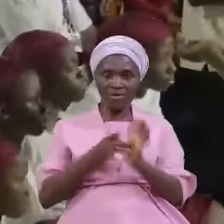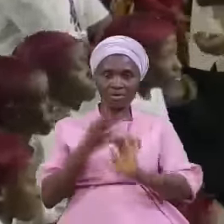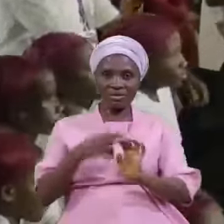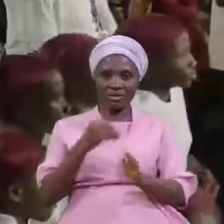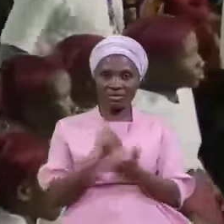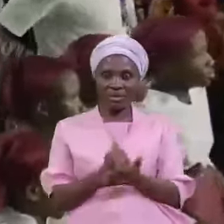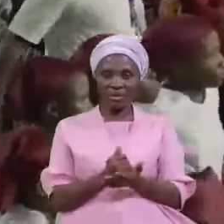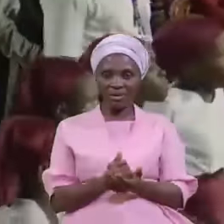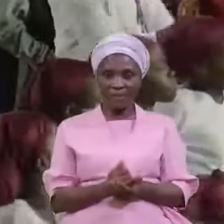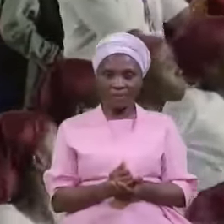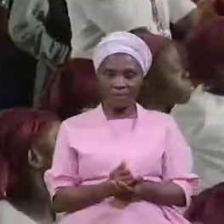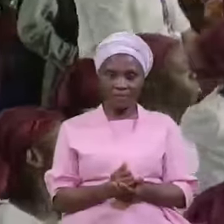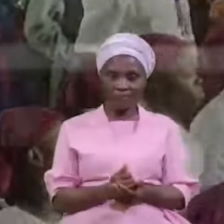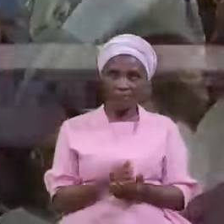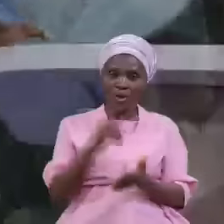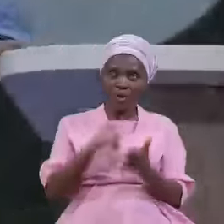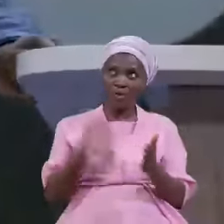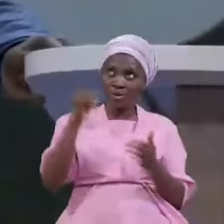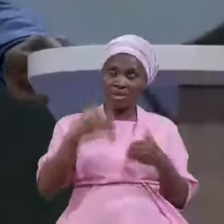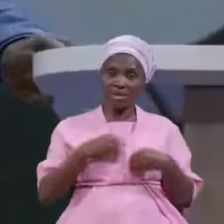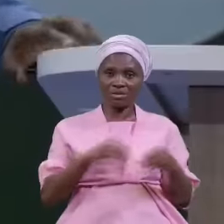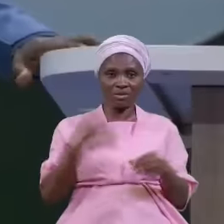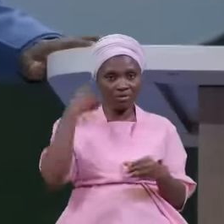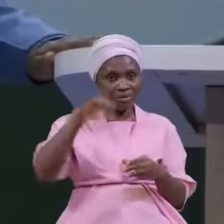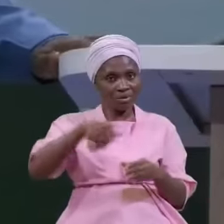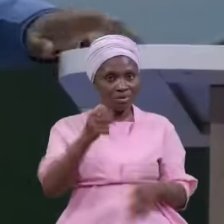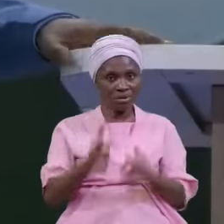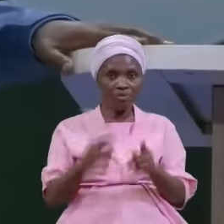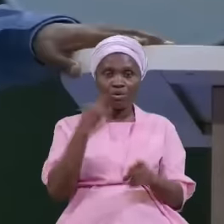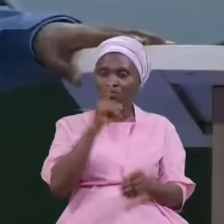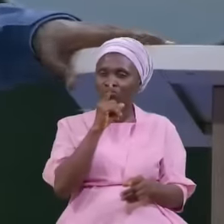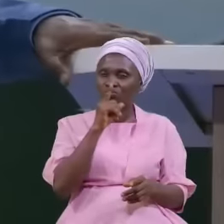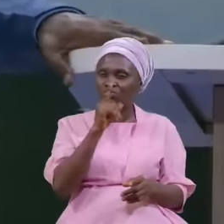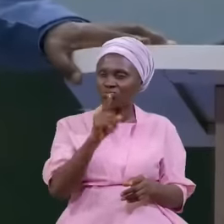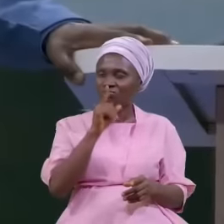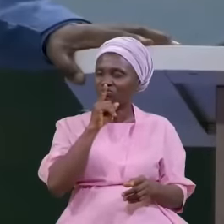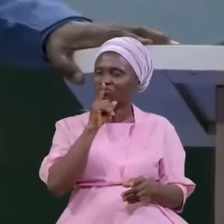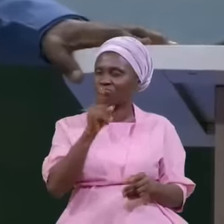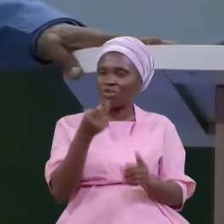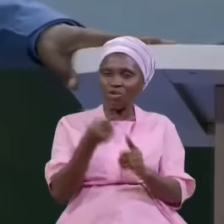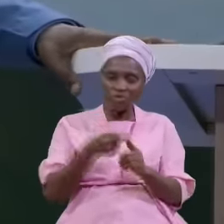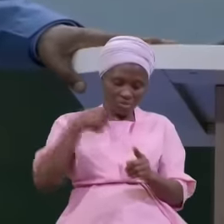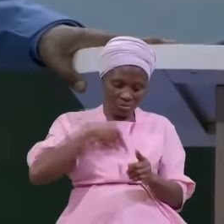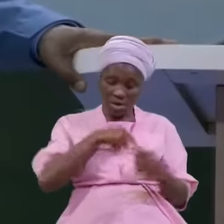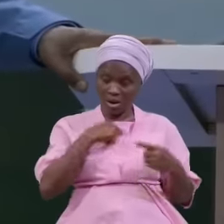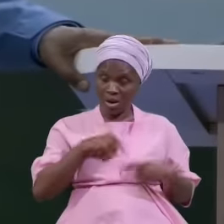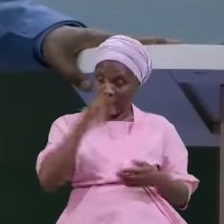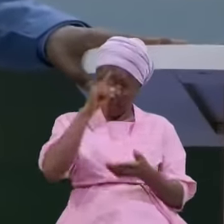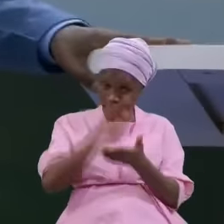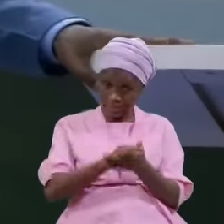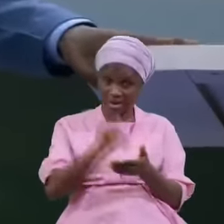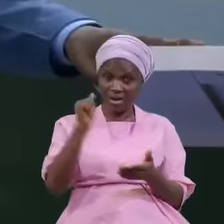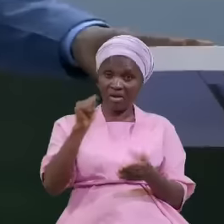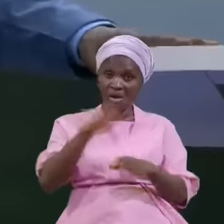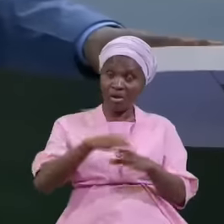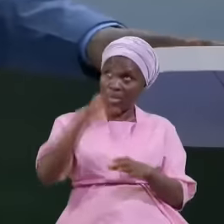What he has done for other people who truly, really, wholeheartedly believe on him, he